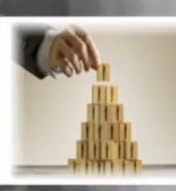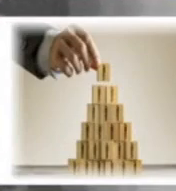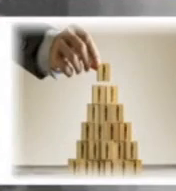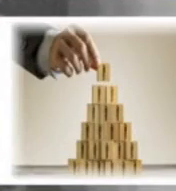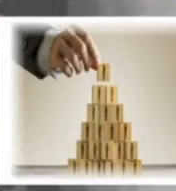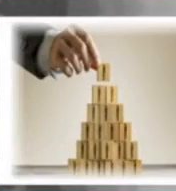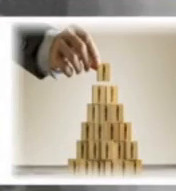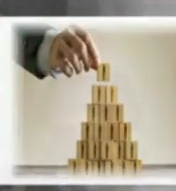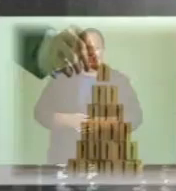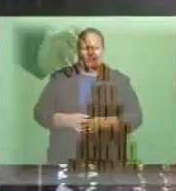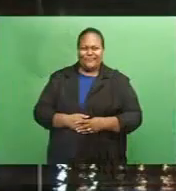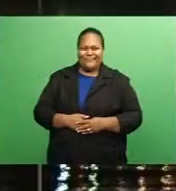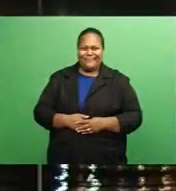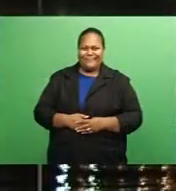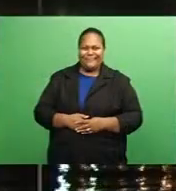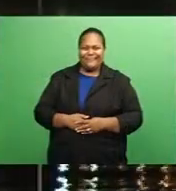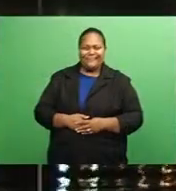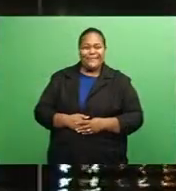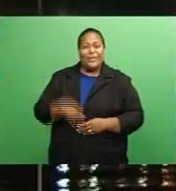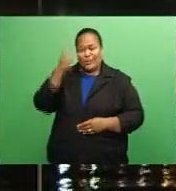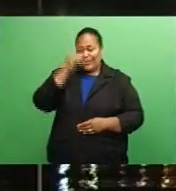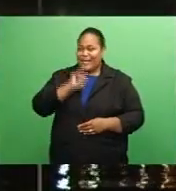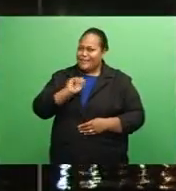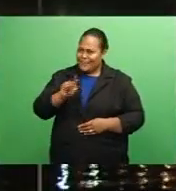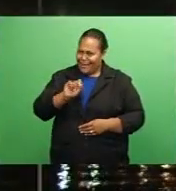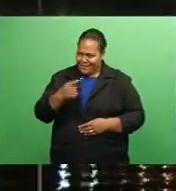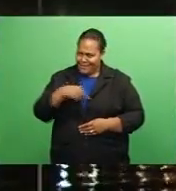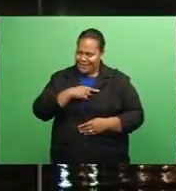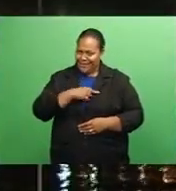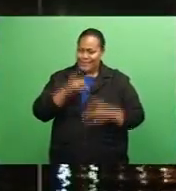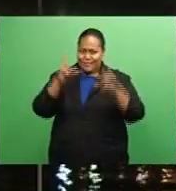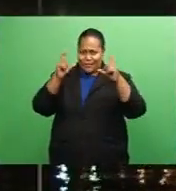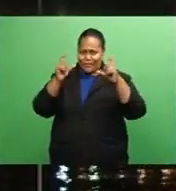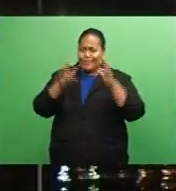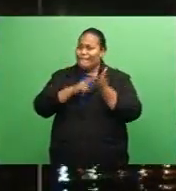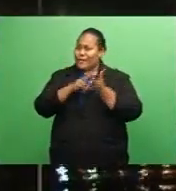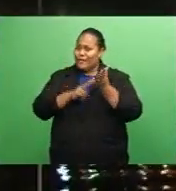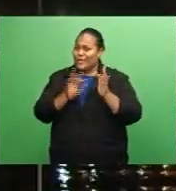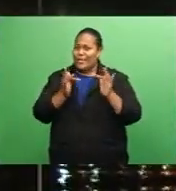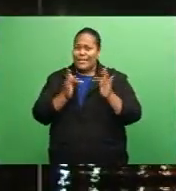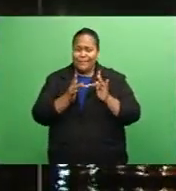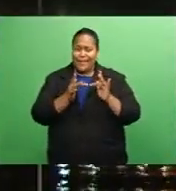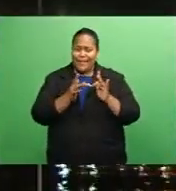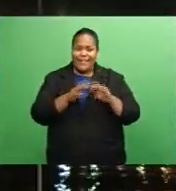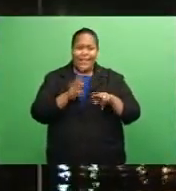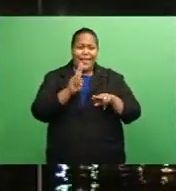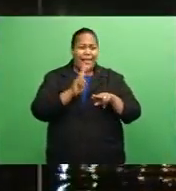to answer. You can send us newsworthy pictures and videos on email